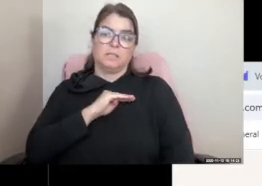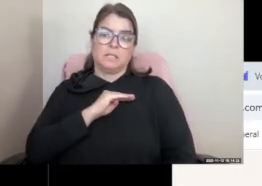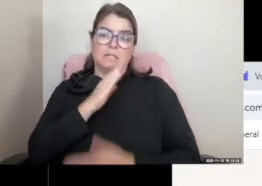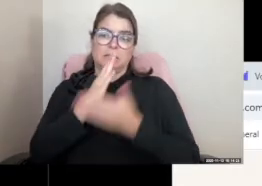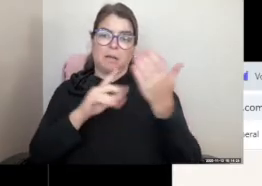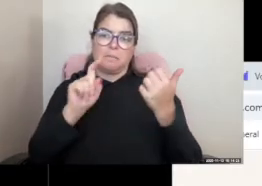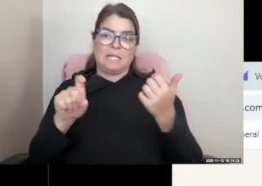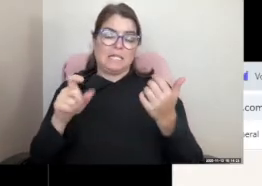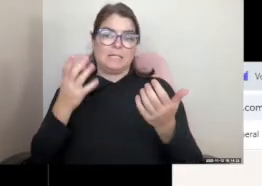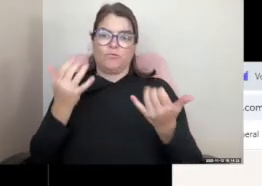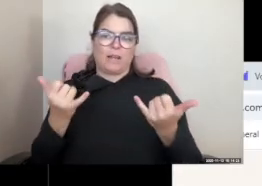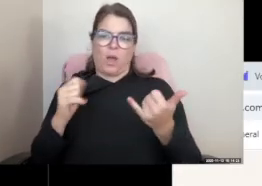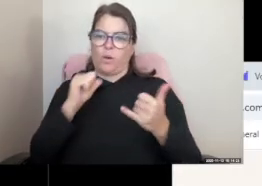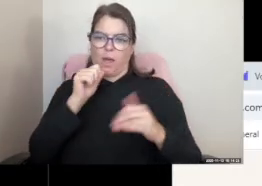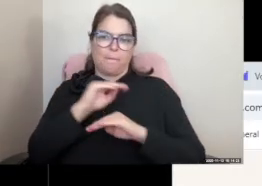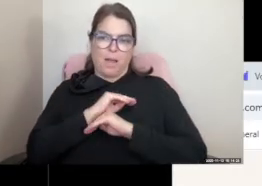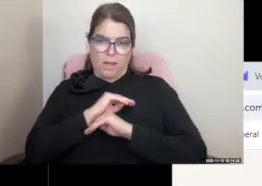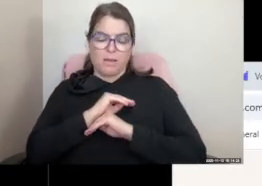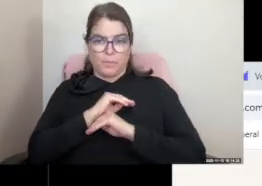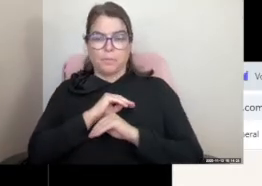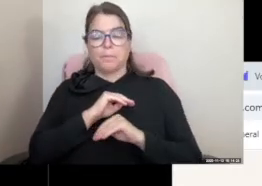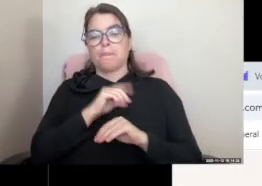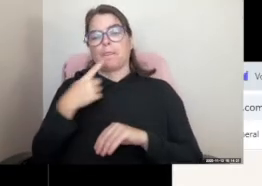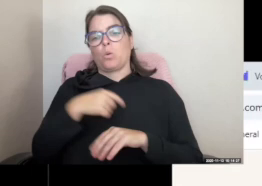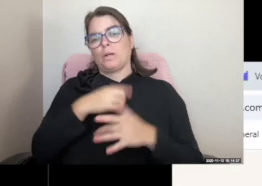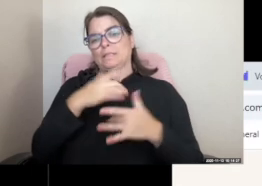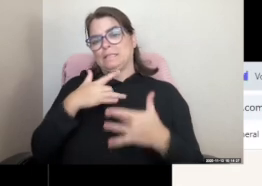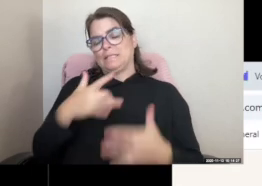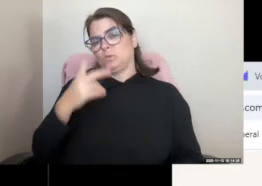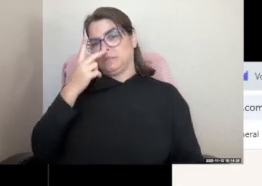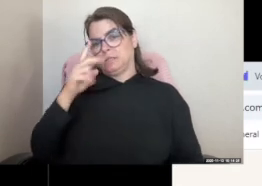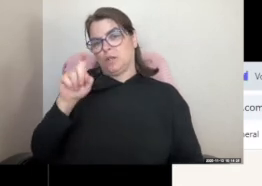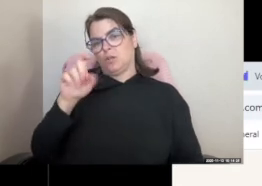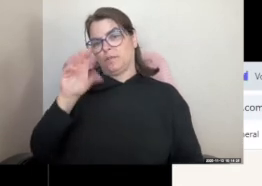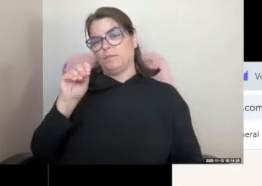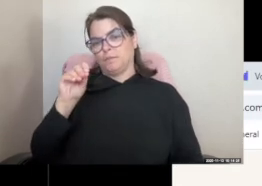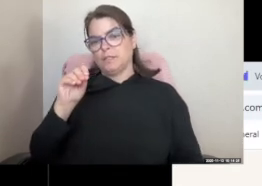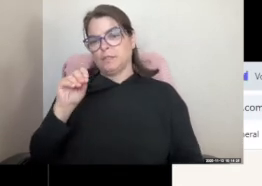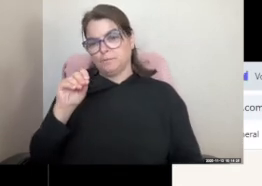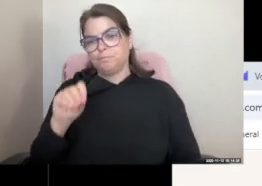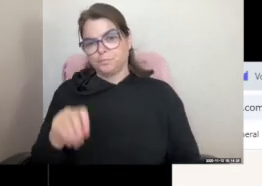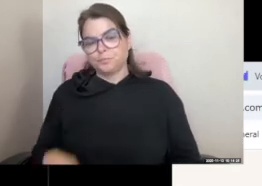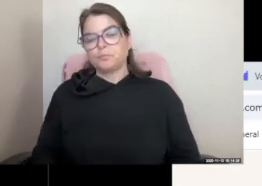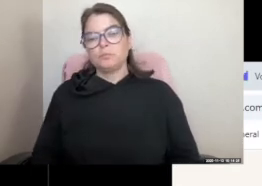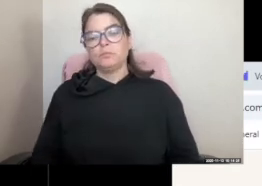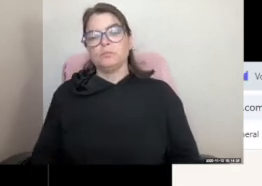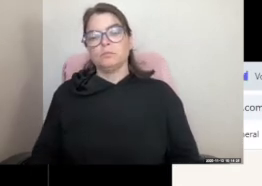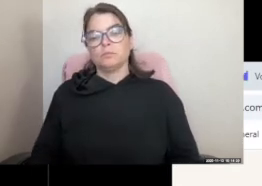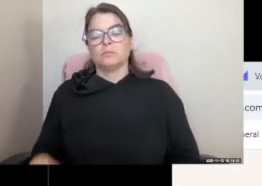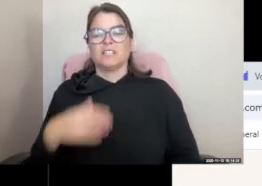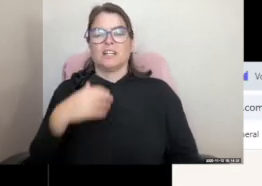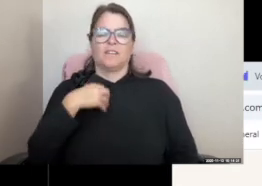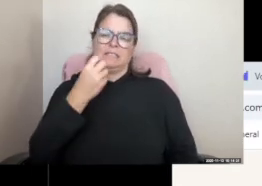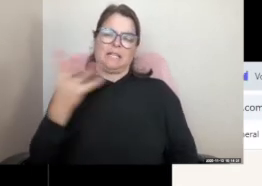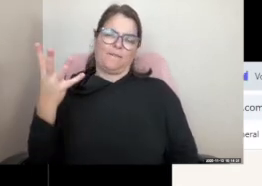showing a range of around 500 miles, up to 500 miles. So we think